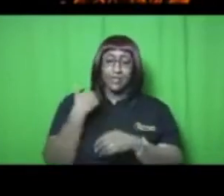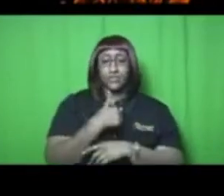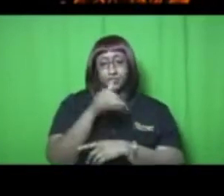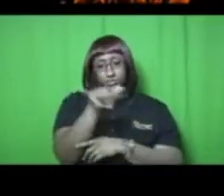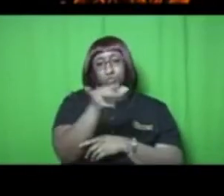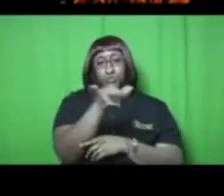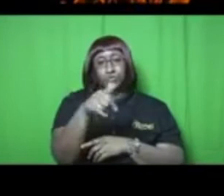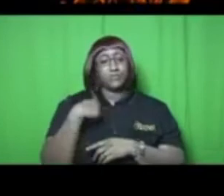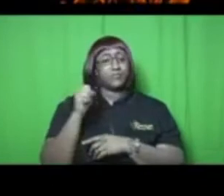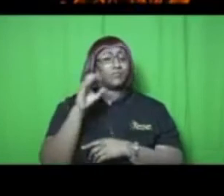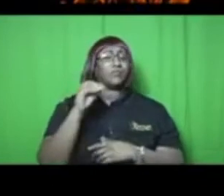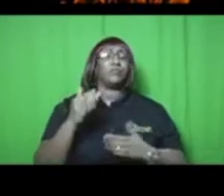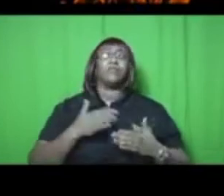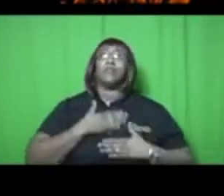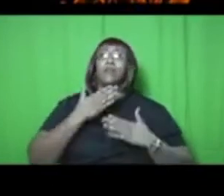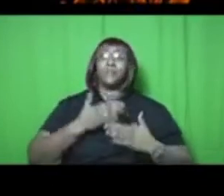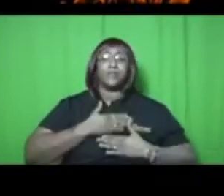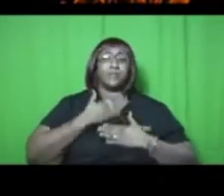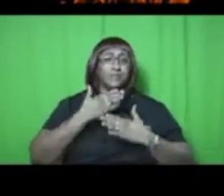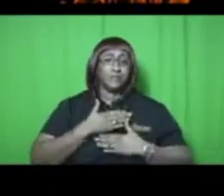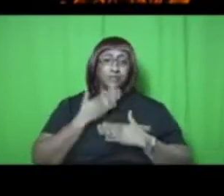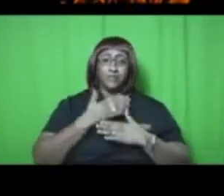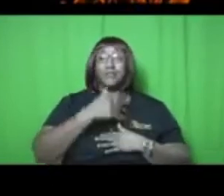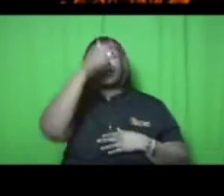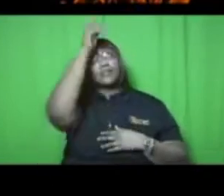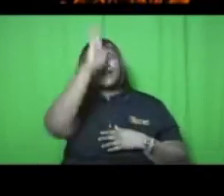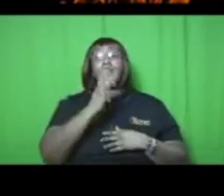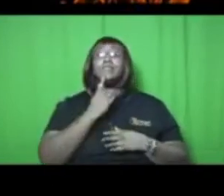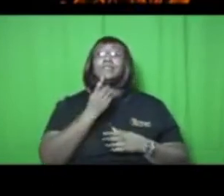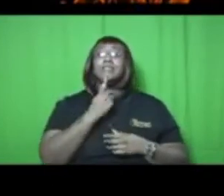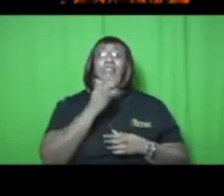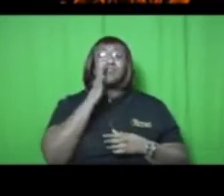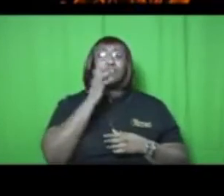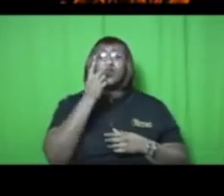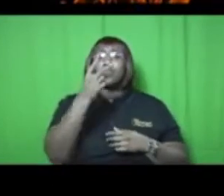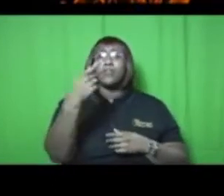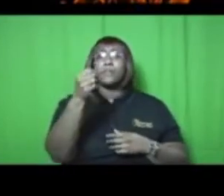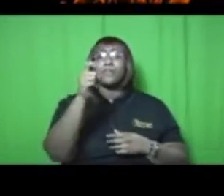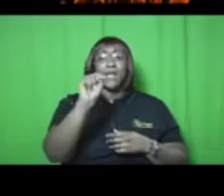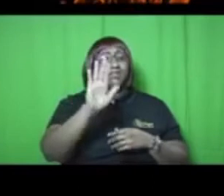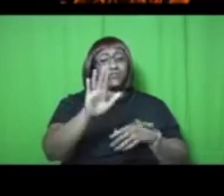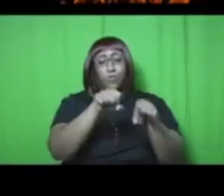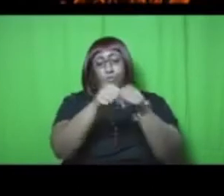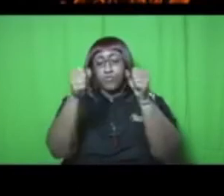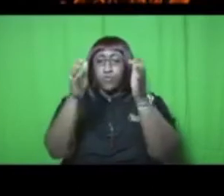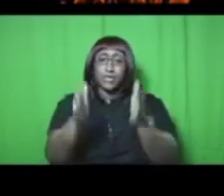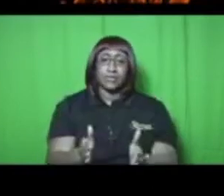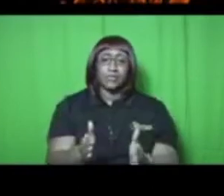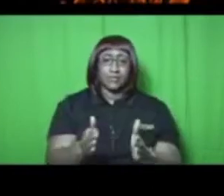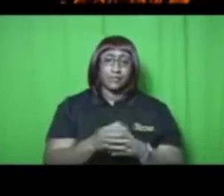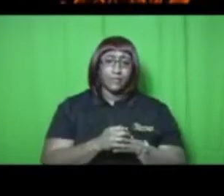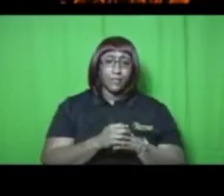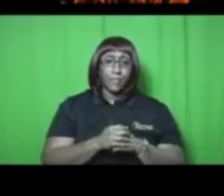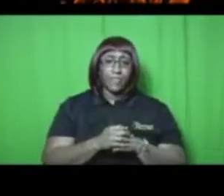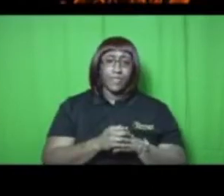And I'm so glad, Norleske, that God said, I'm going to look past your brokenness, Paul.